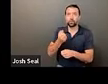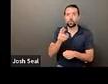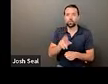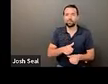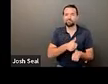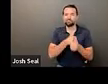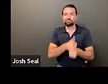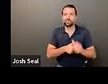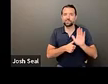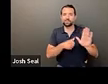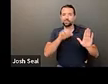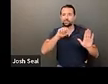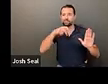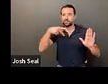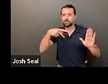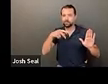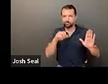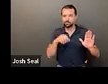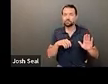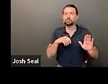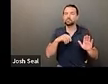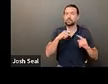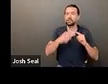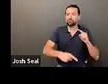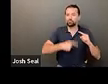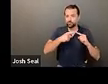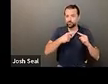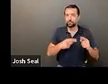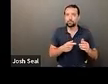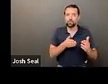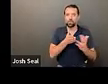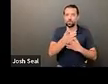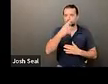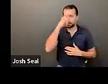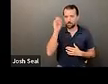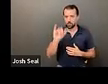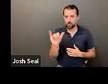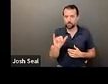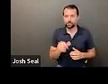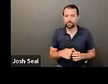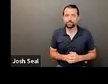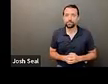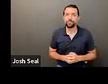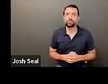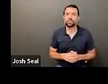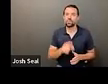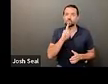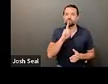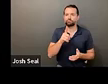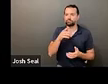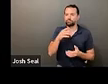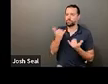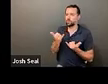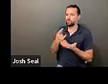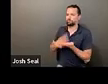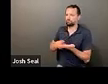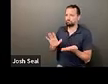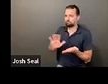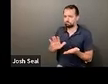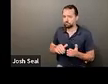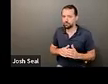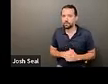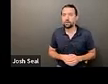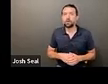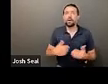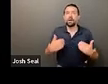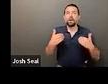to talk about that today. And transition assessments and resources. We're not going to talk about that today either because we do have a